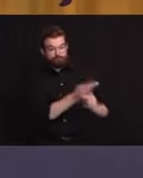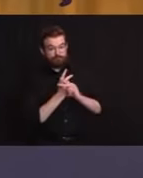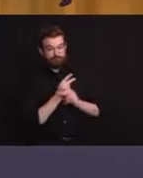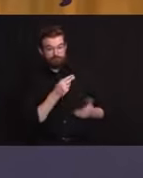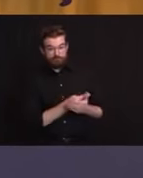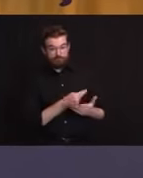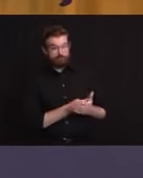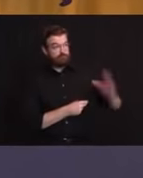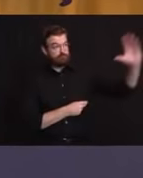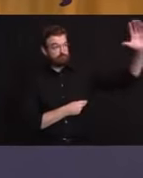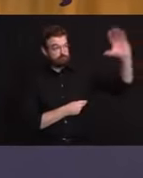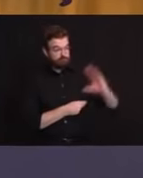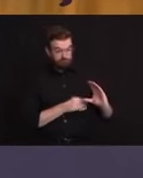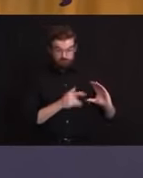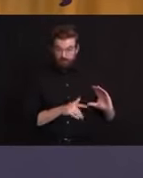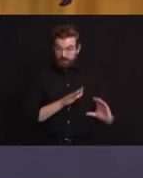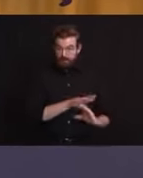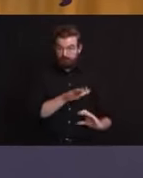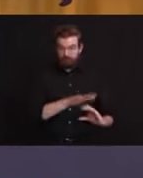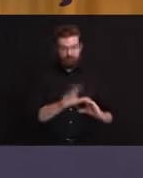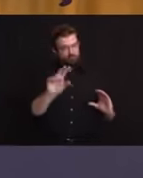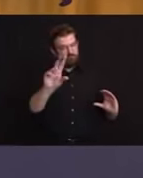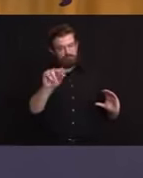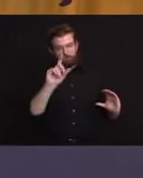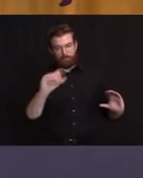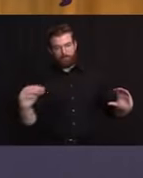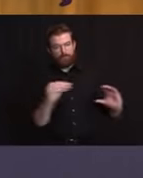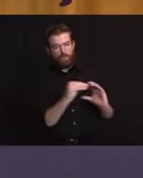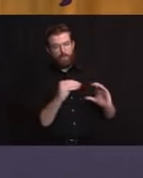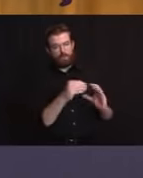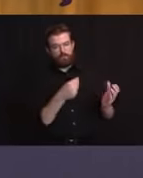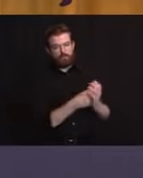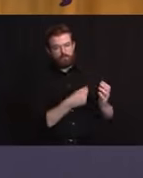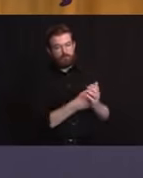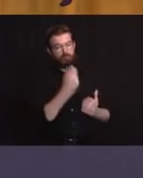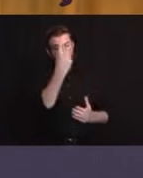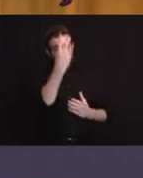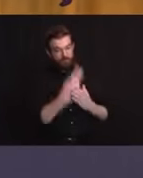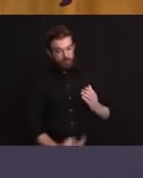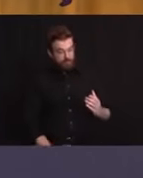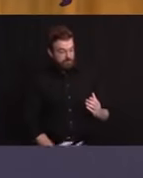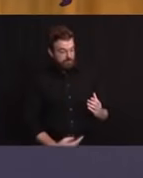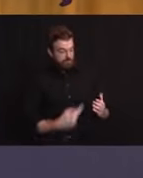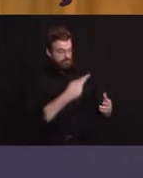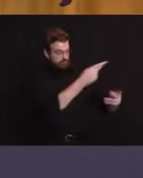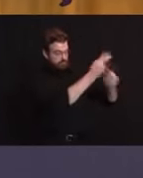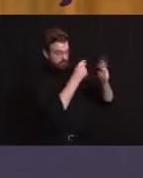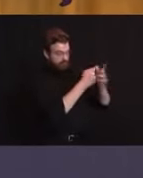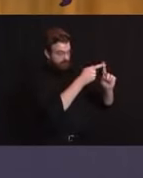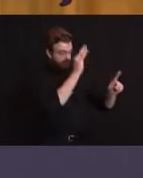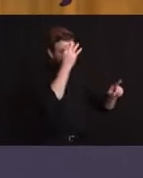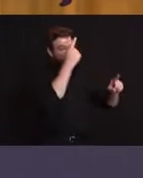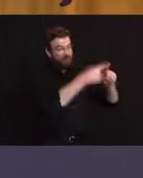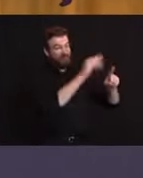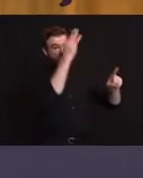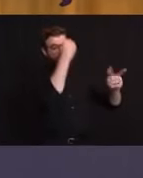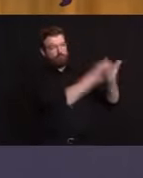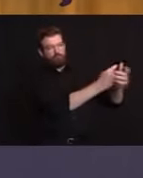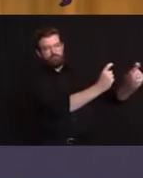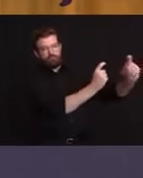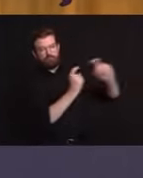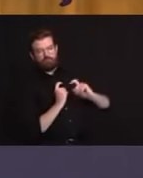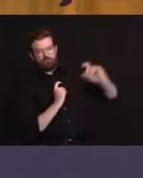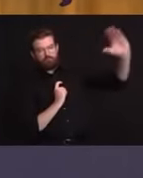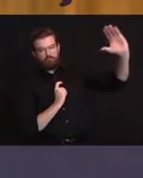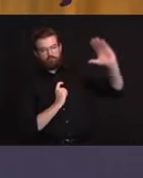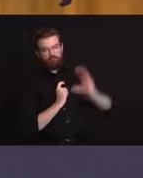sufficient. That this is not an either or, it's an and both. And it remains so. So I would just hope, I mean,